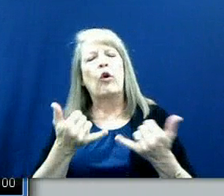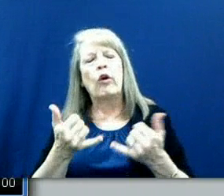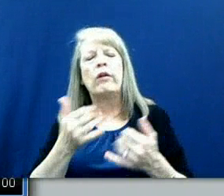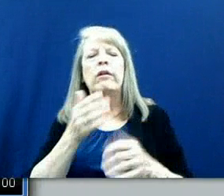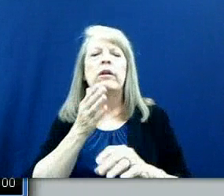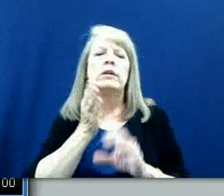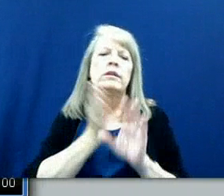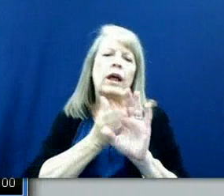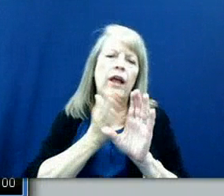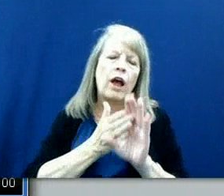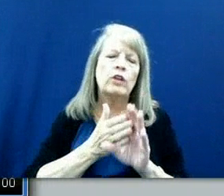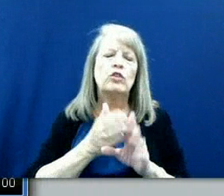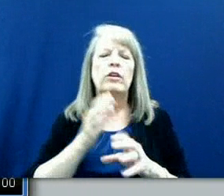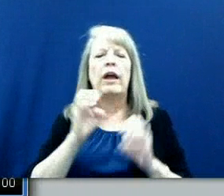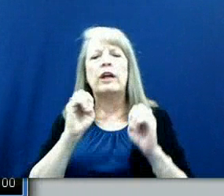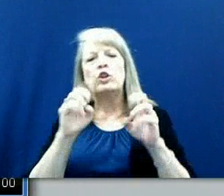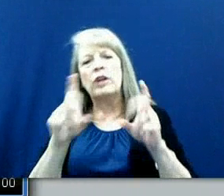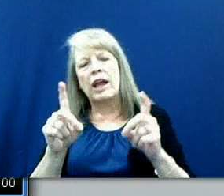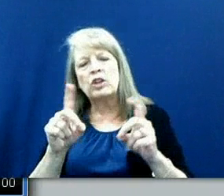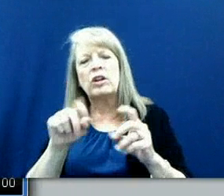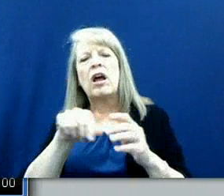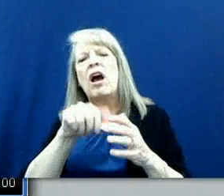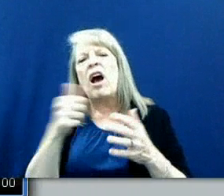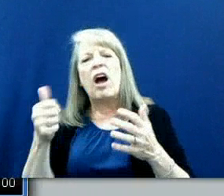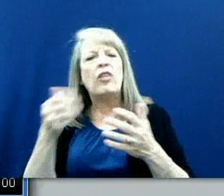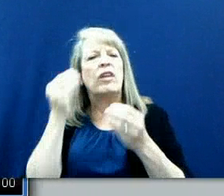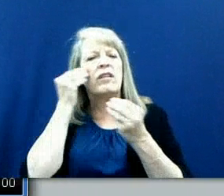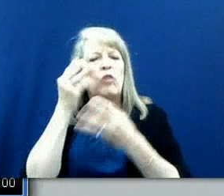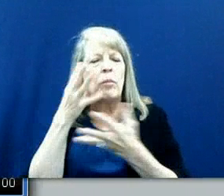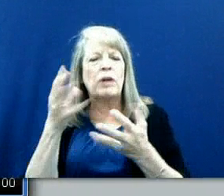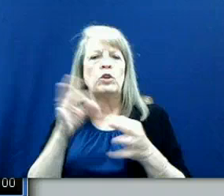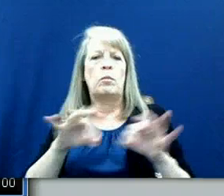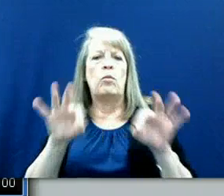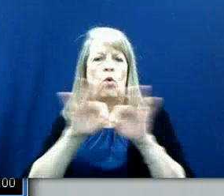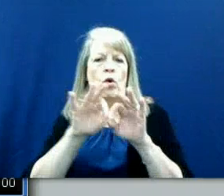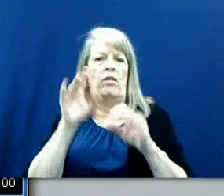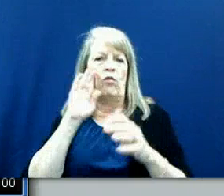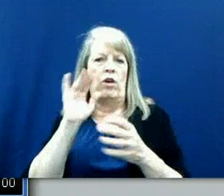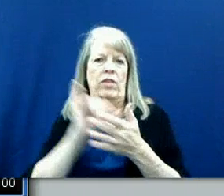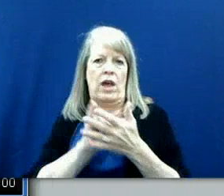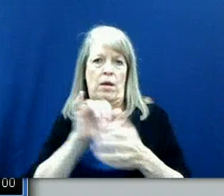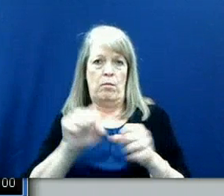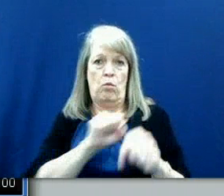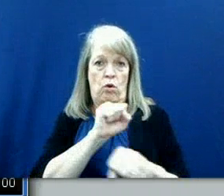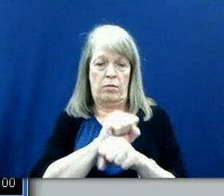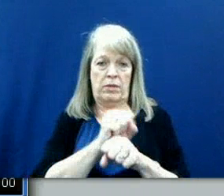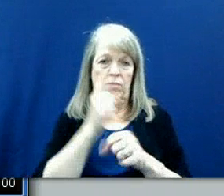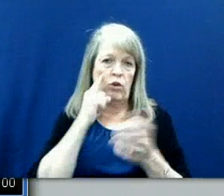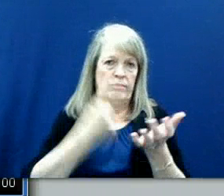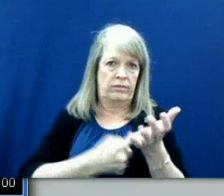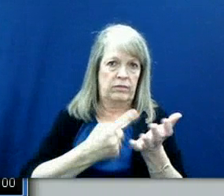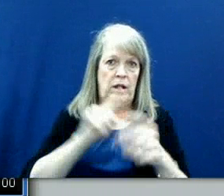other information about their disability to the appointment.